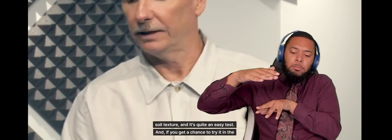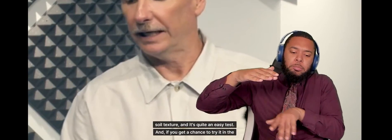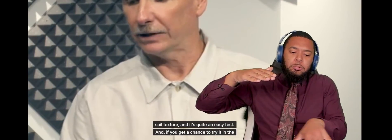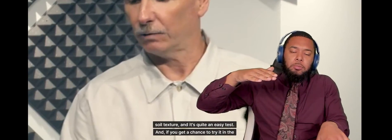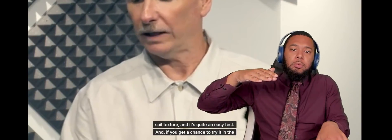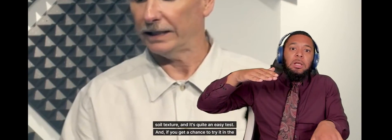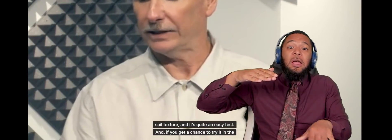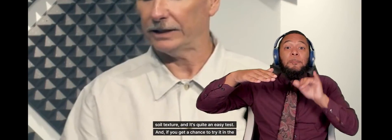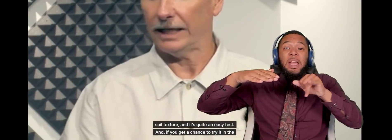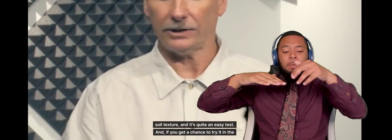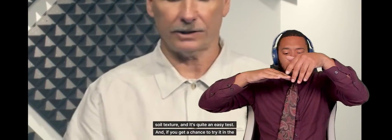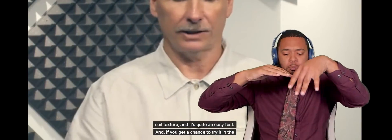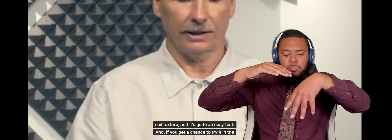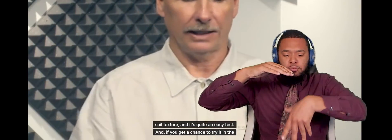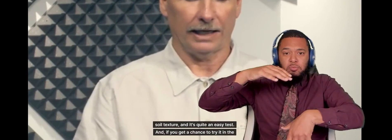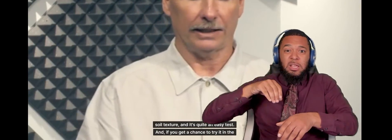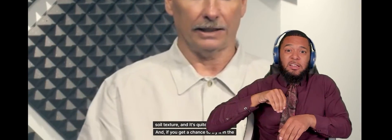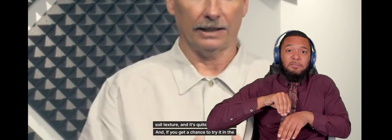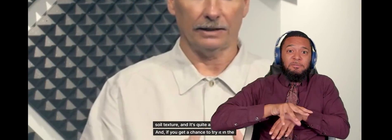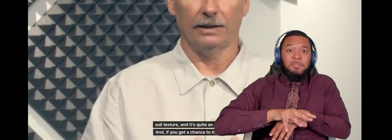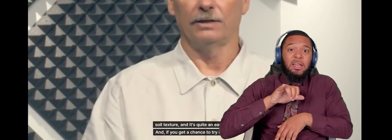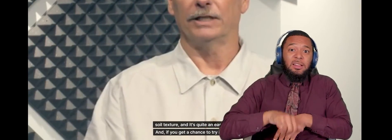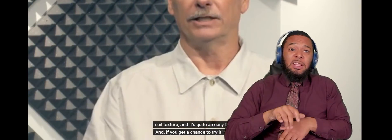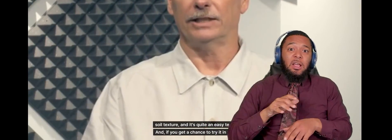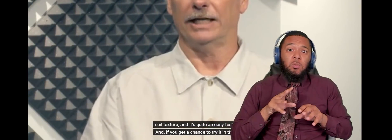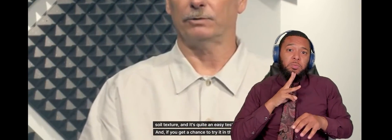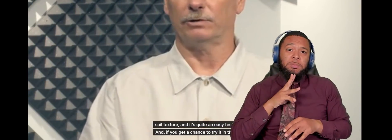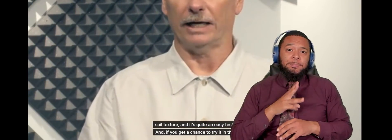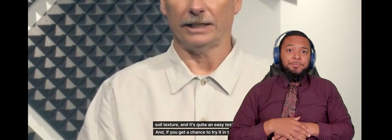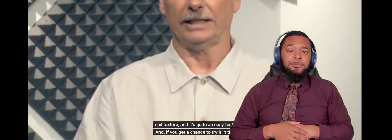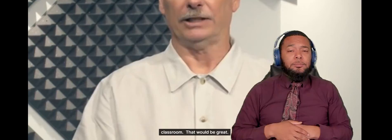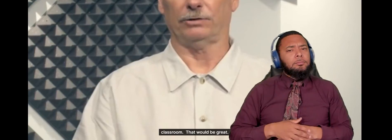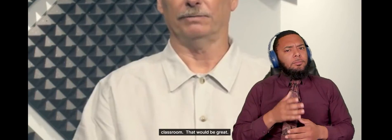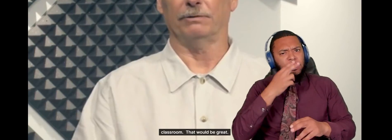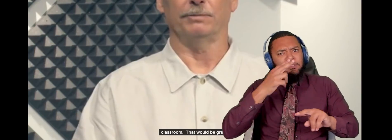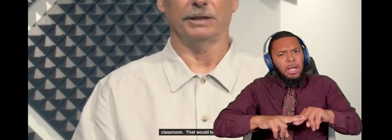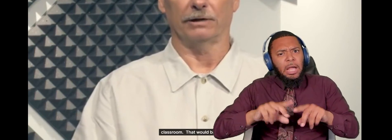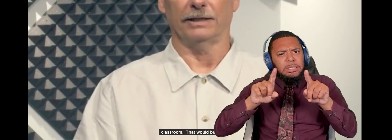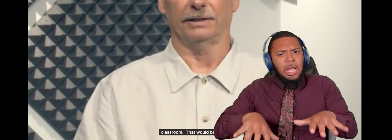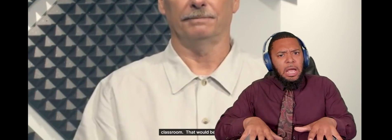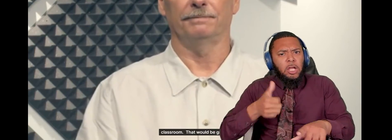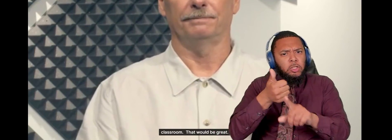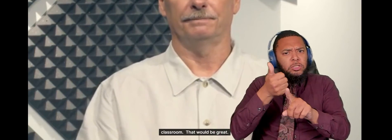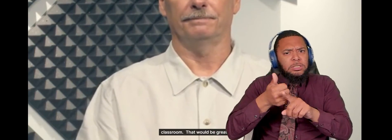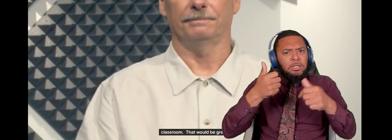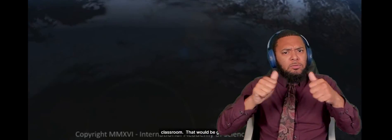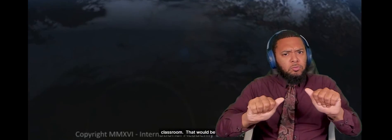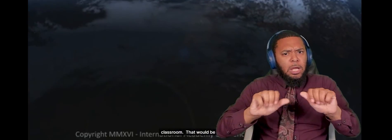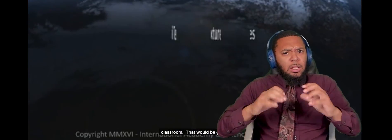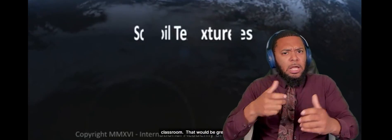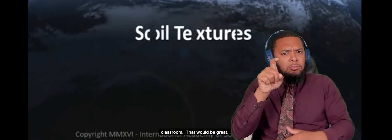texture, and it's quite an easy test, and if you get a chance to try it in the classroom, that would be great.